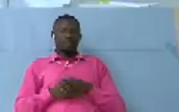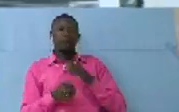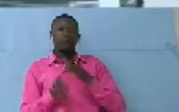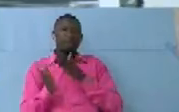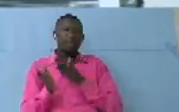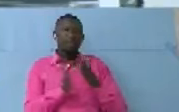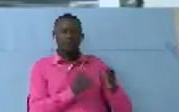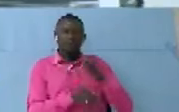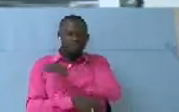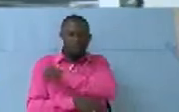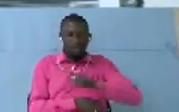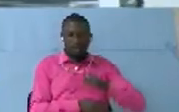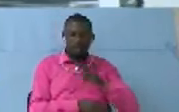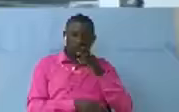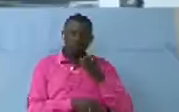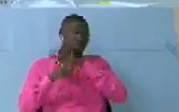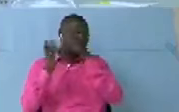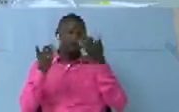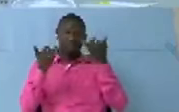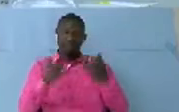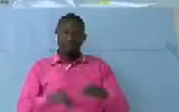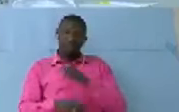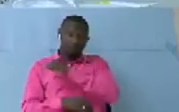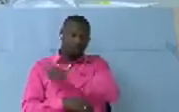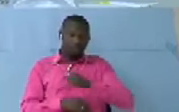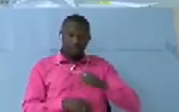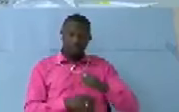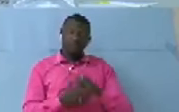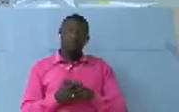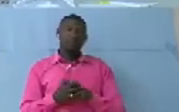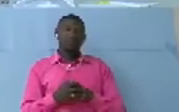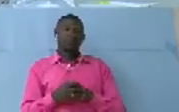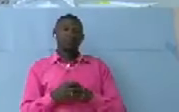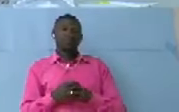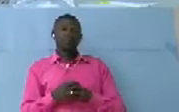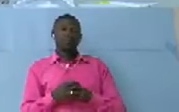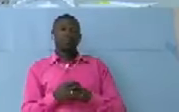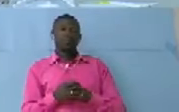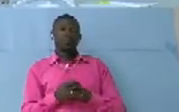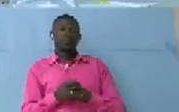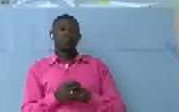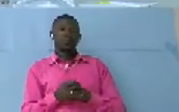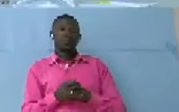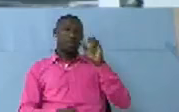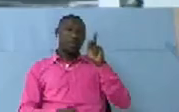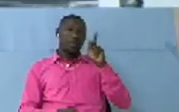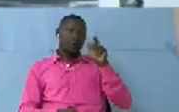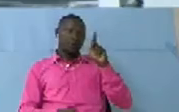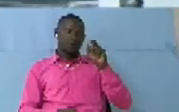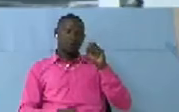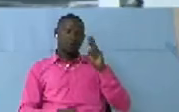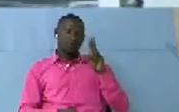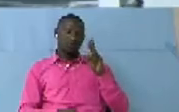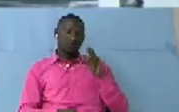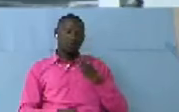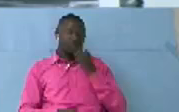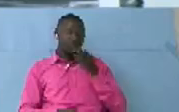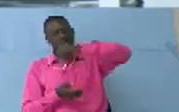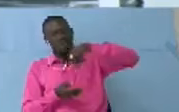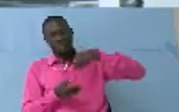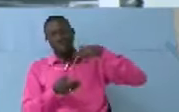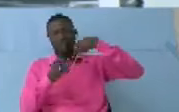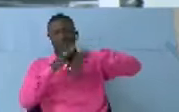I'm a sponsor. Many failed calls. So Ndokoko, so Lamaron, he made and they put poison